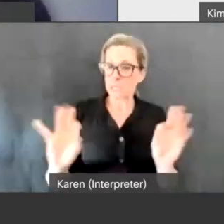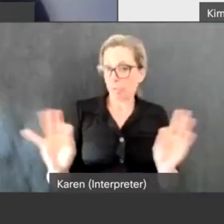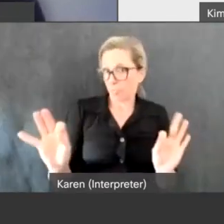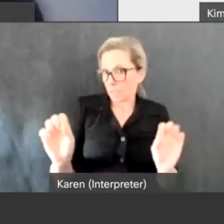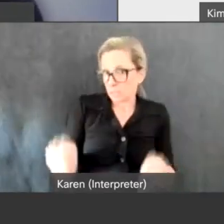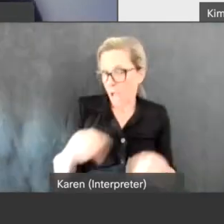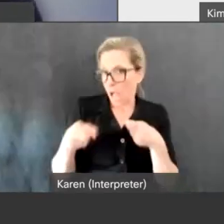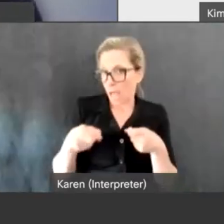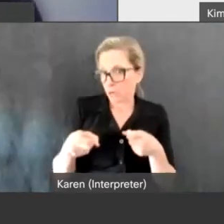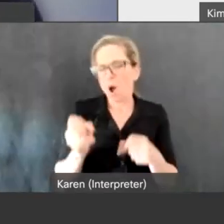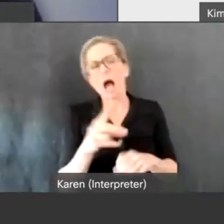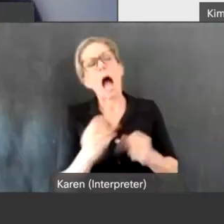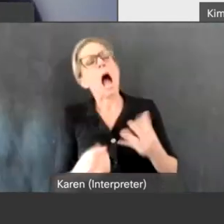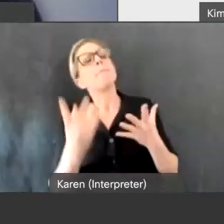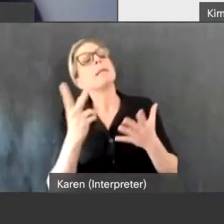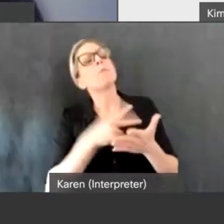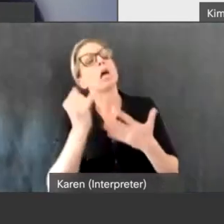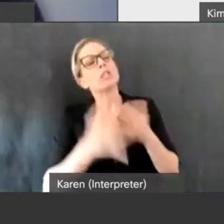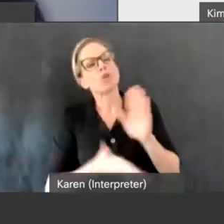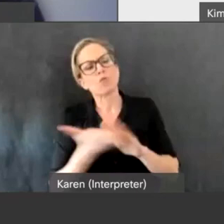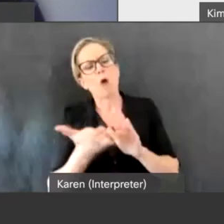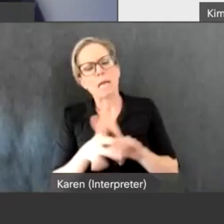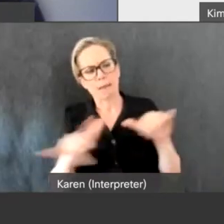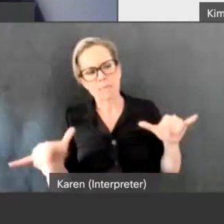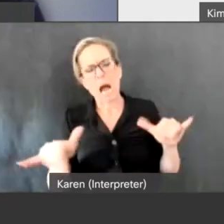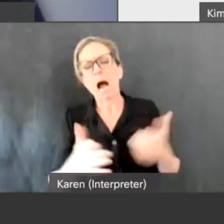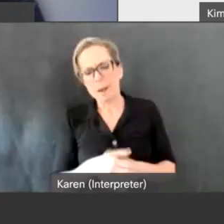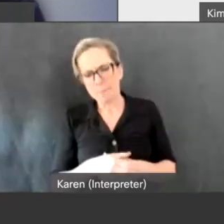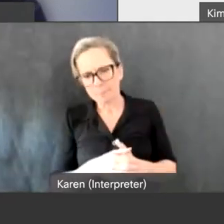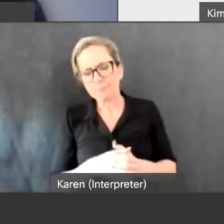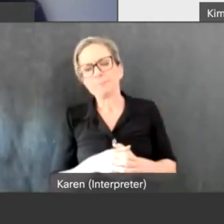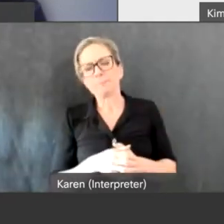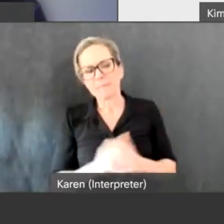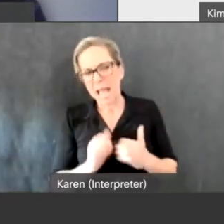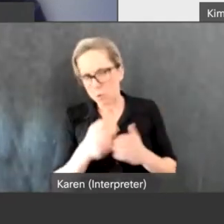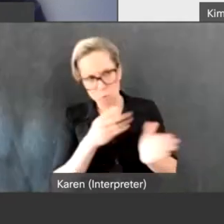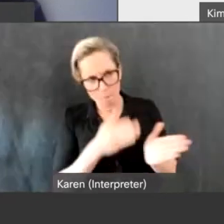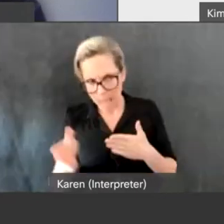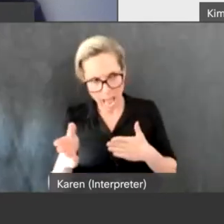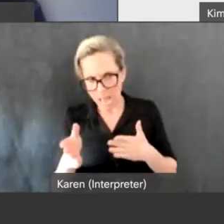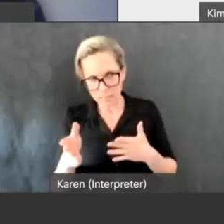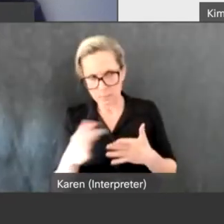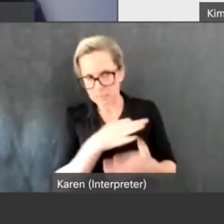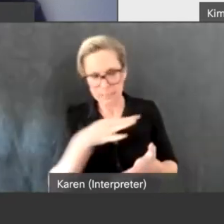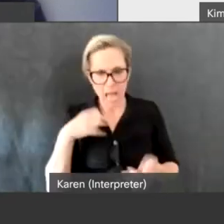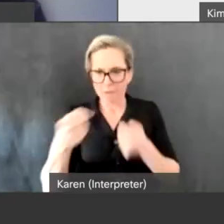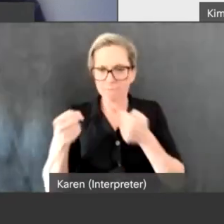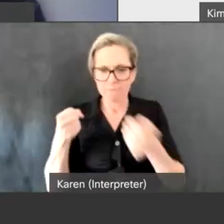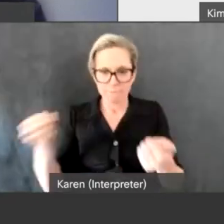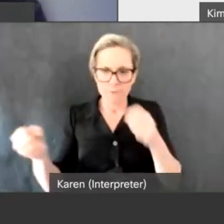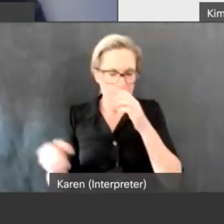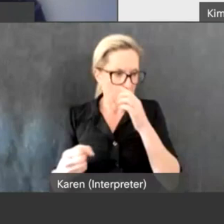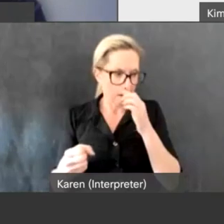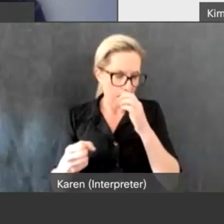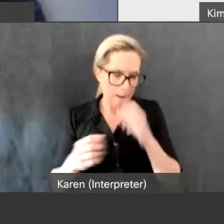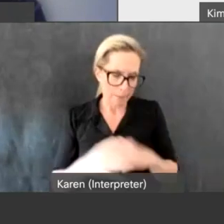many projects are being run simultaneously, and you know how they plan on staffing. Are they staffing with